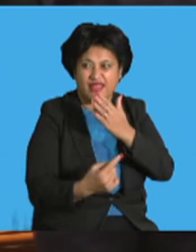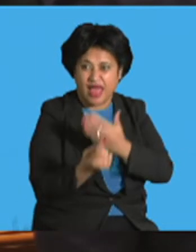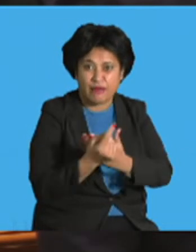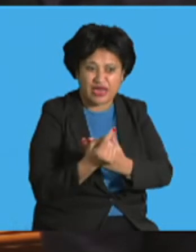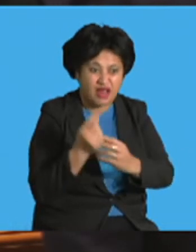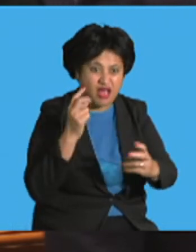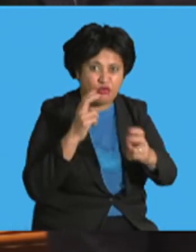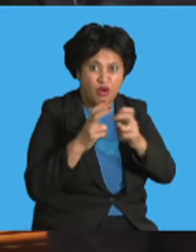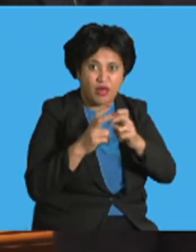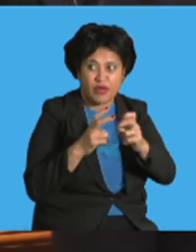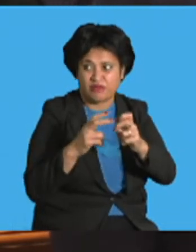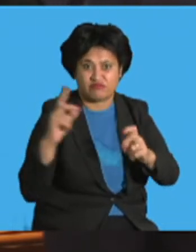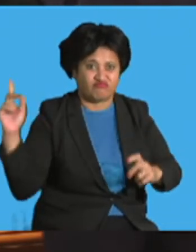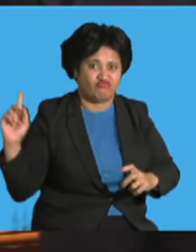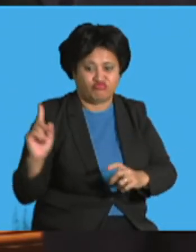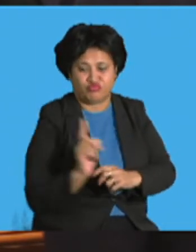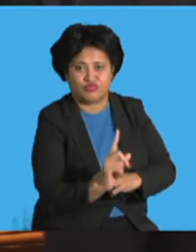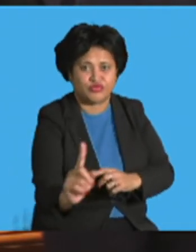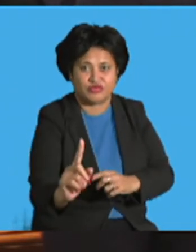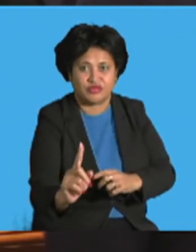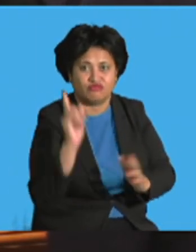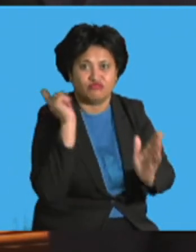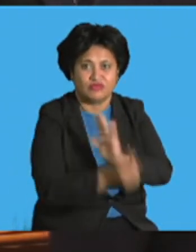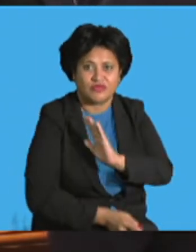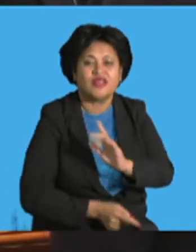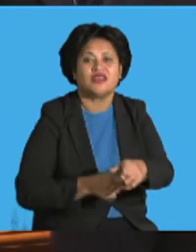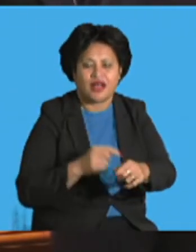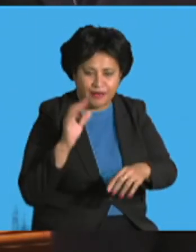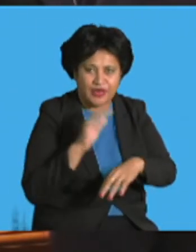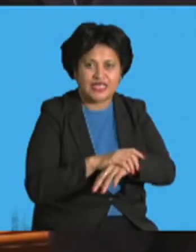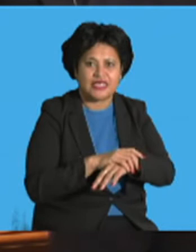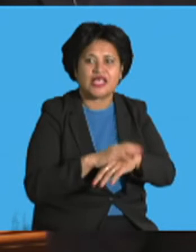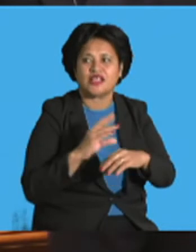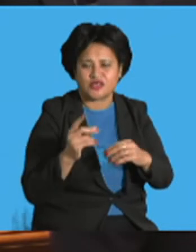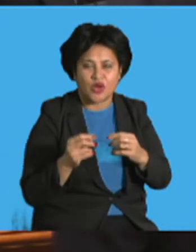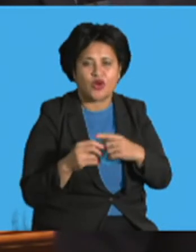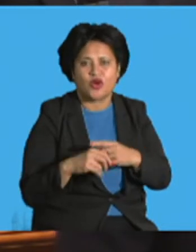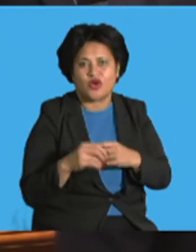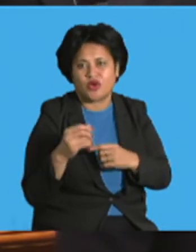Nasinu, the mobile unit as used to be known.